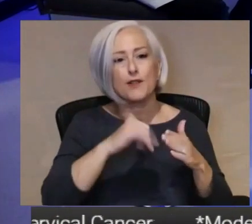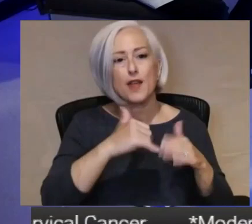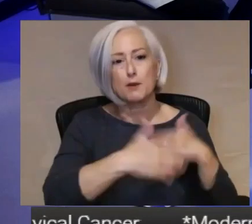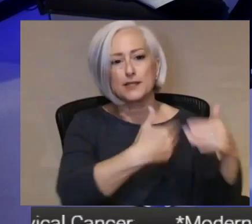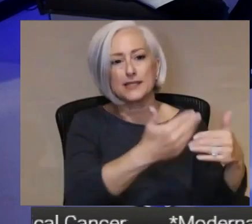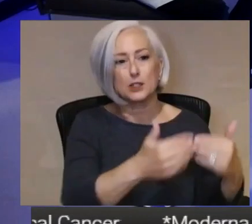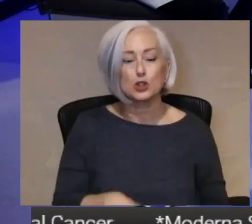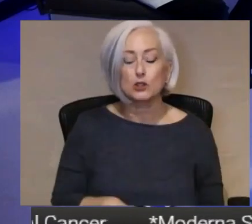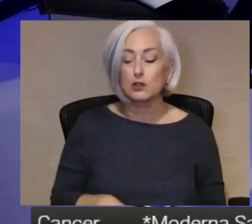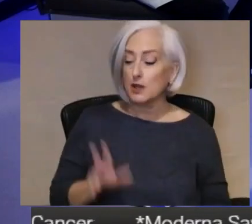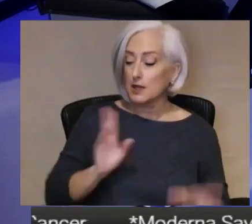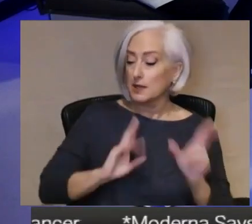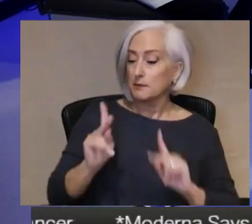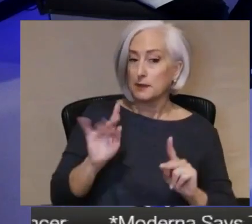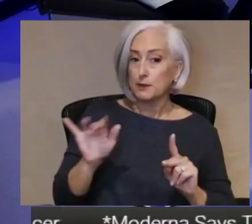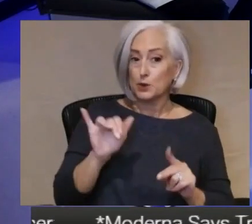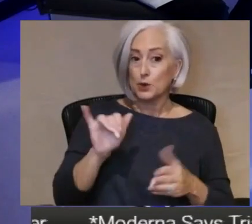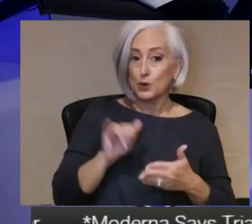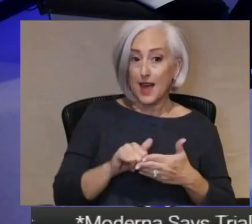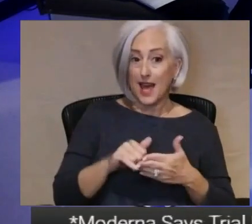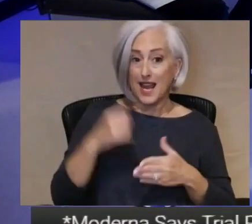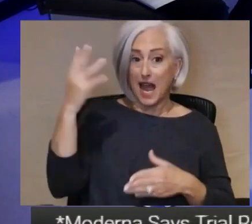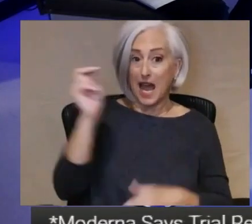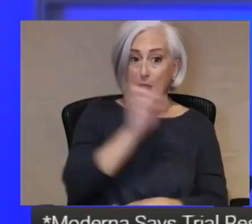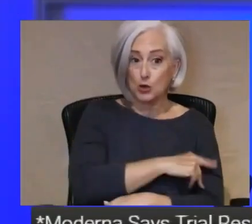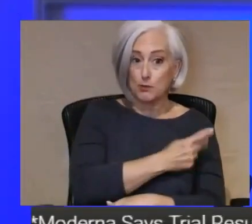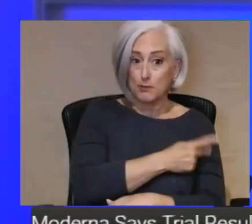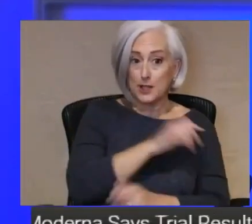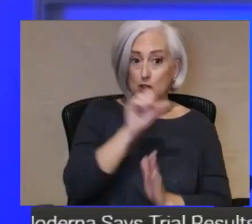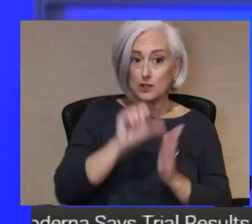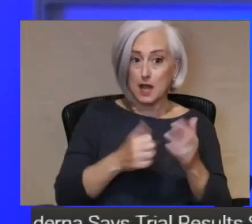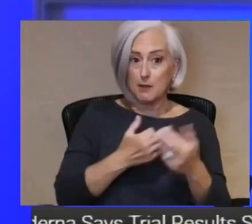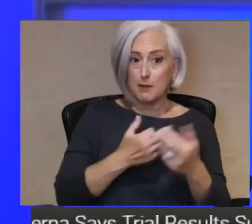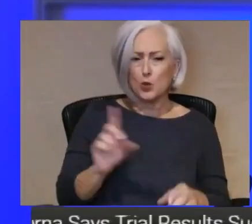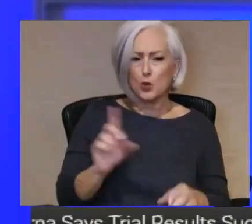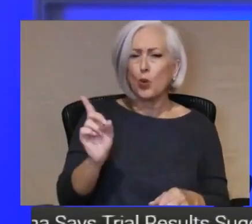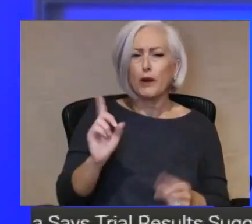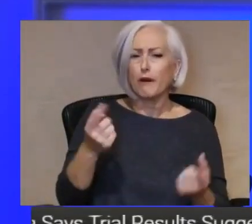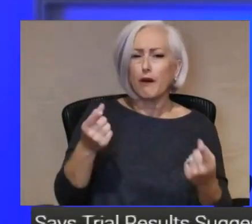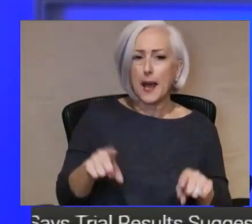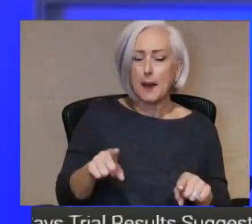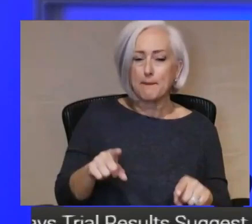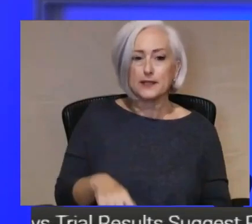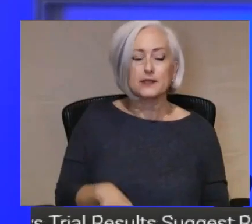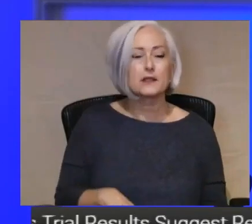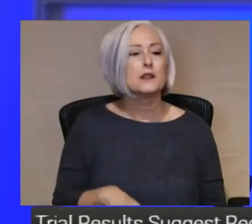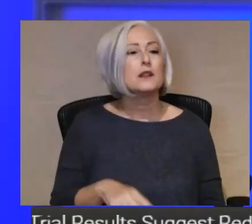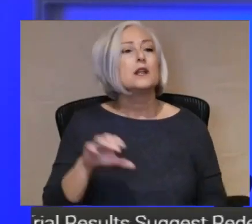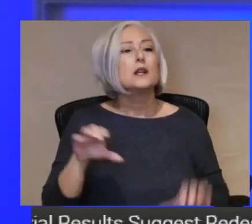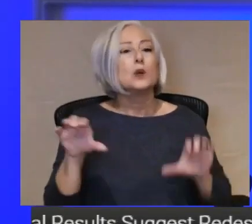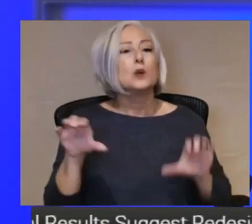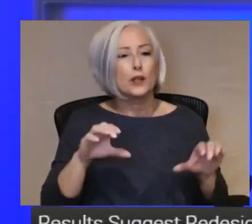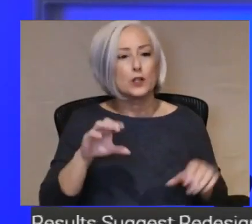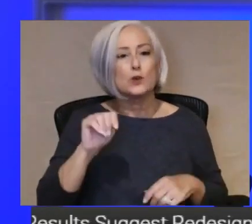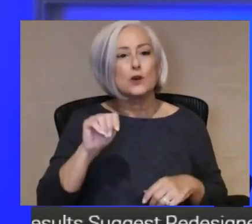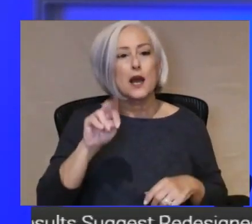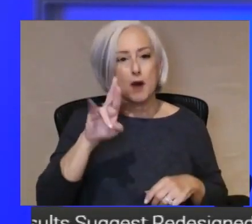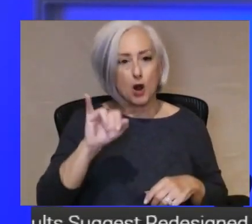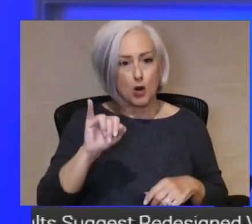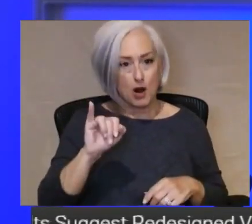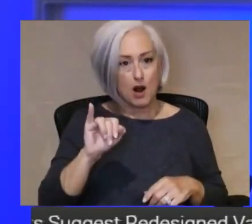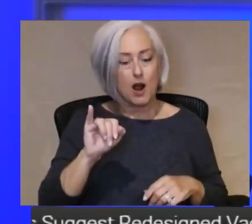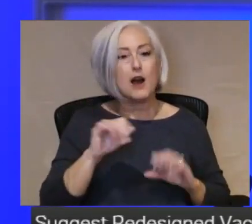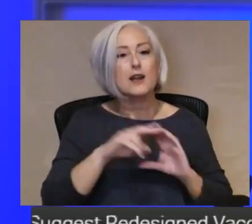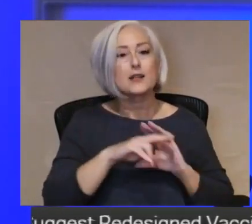done, can you do it in the outpatient clinic, in the operating room? Where do you do it? So we do it in our intraoperative MRI suite. So essentially, it's in our OR